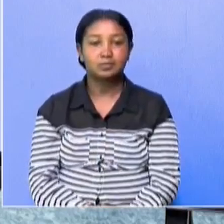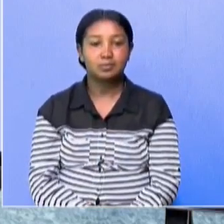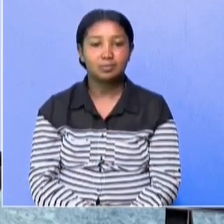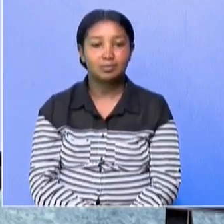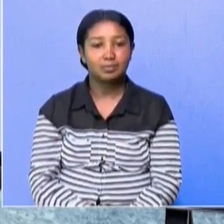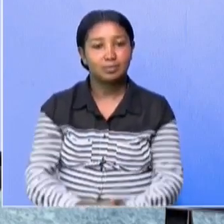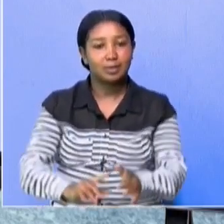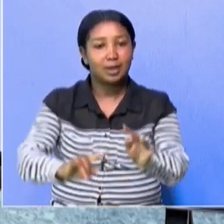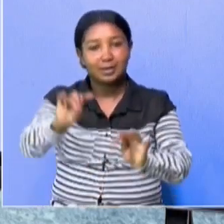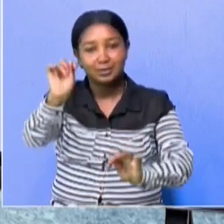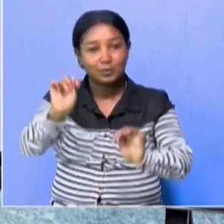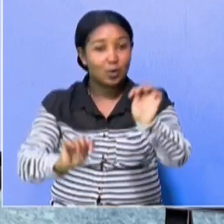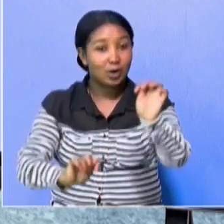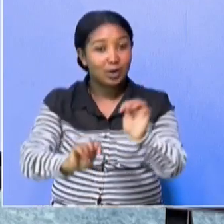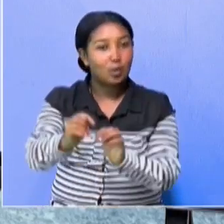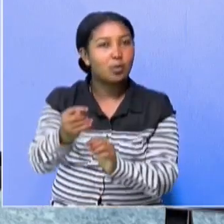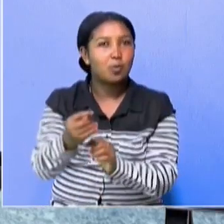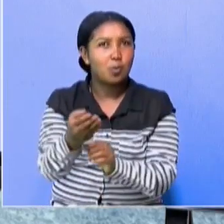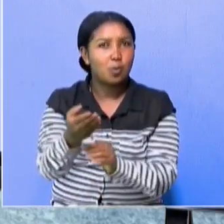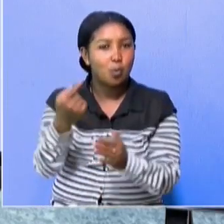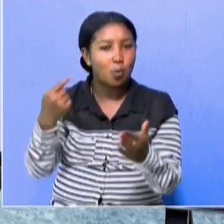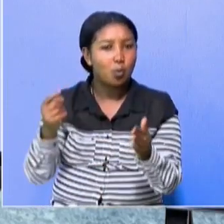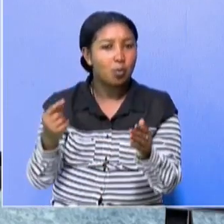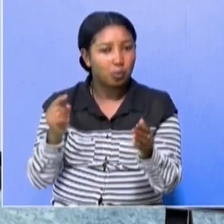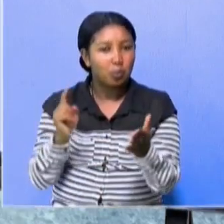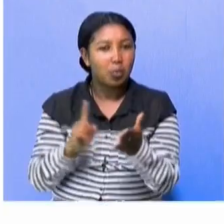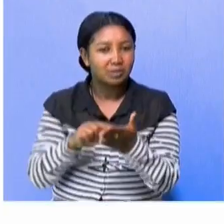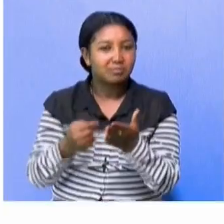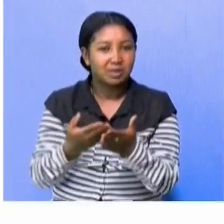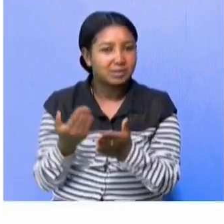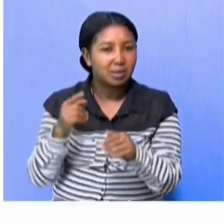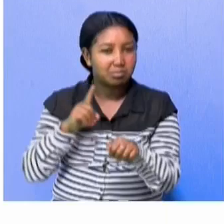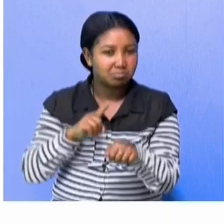a story or what happened last time.